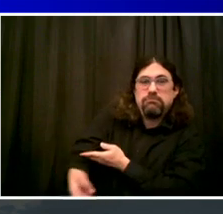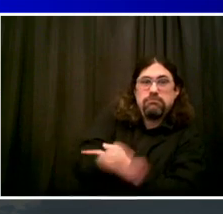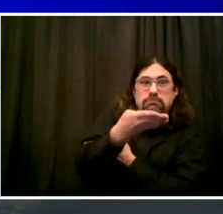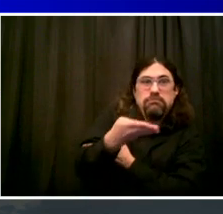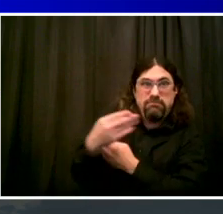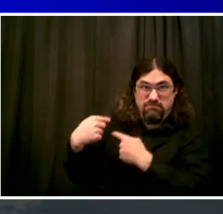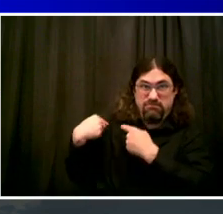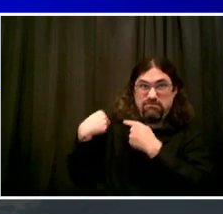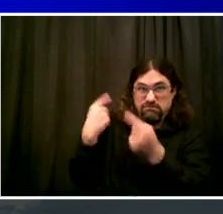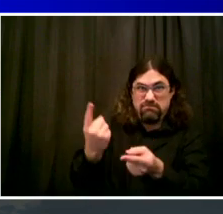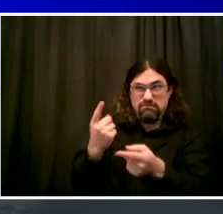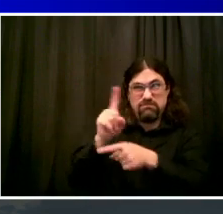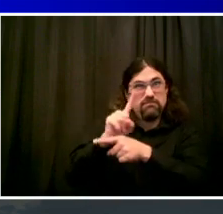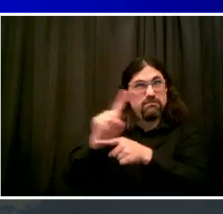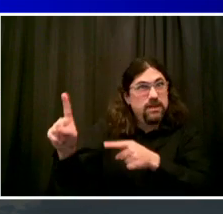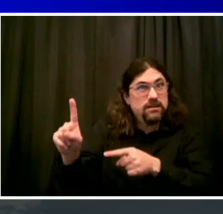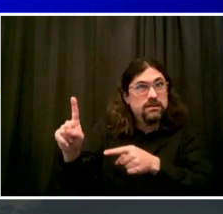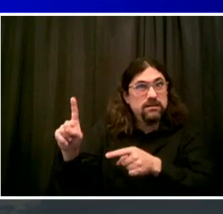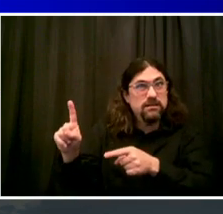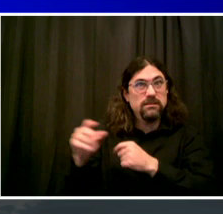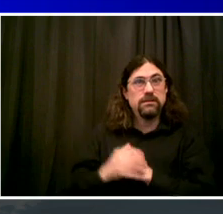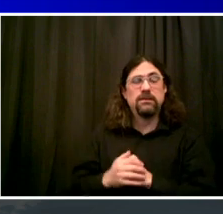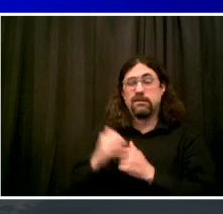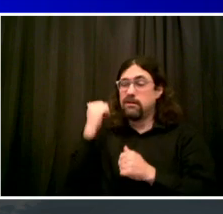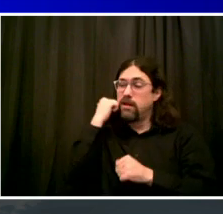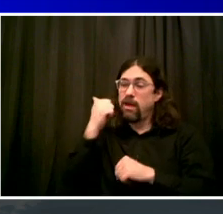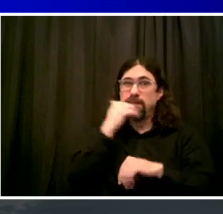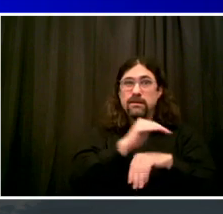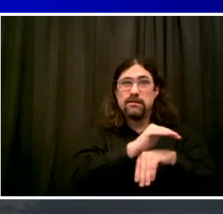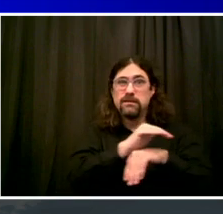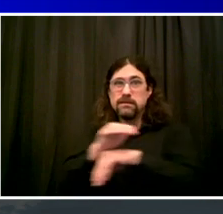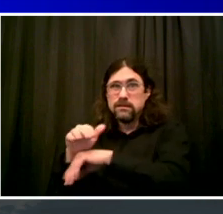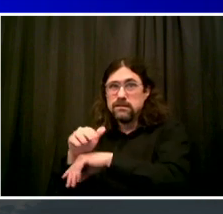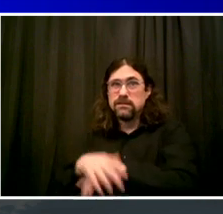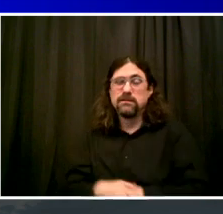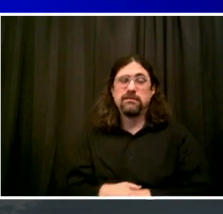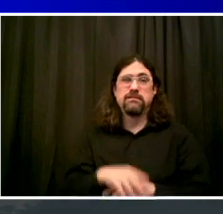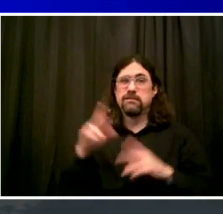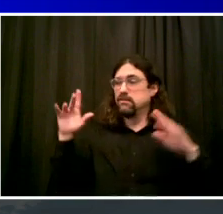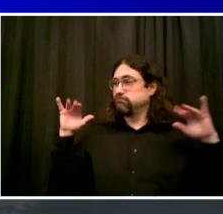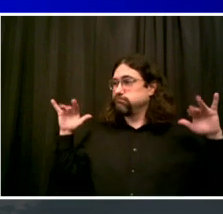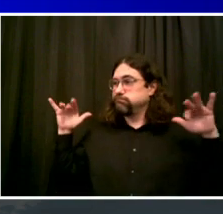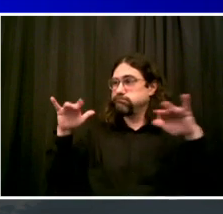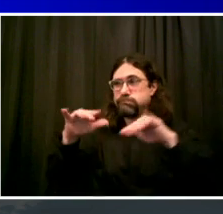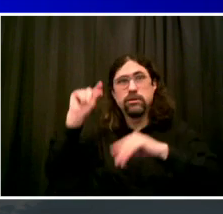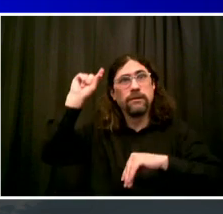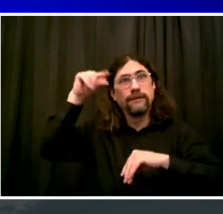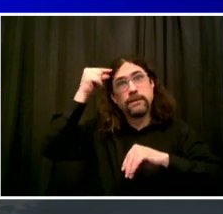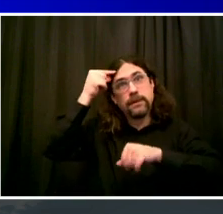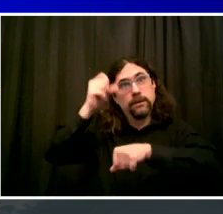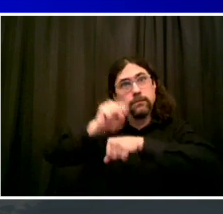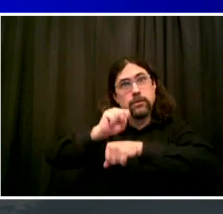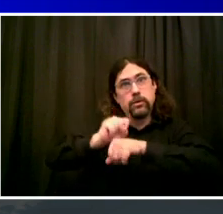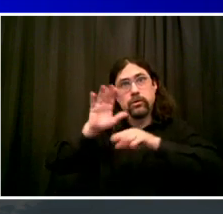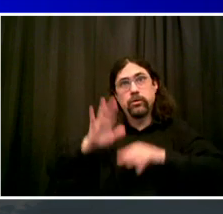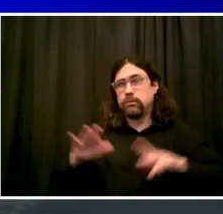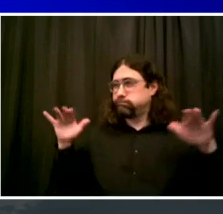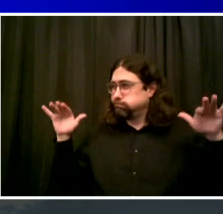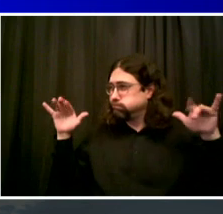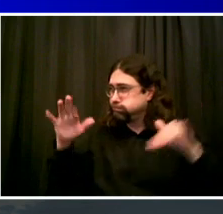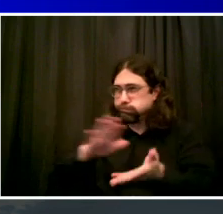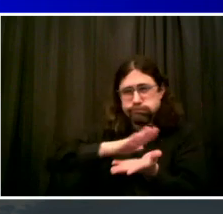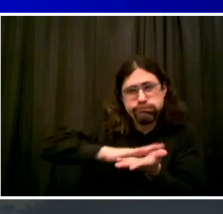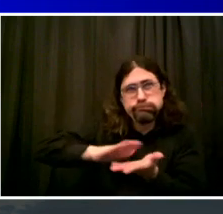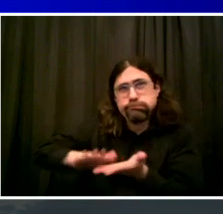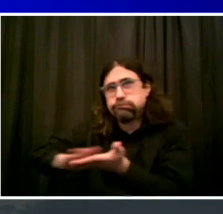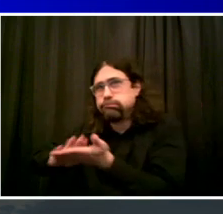connect with the homeless and bring them in. Consistent results now every single night. Last night,